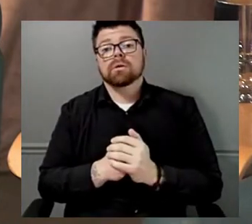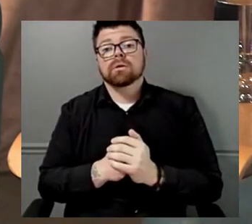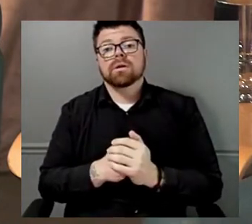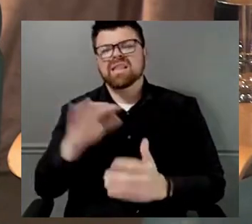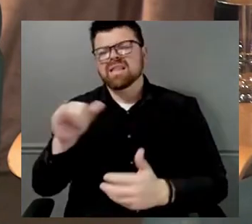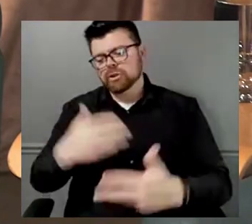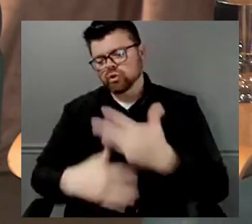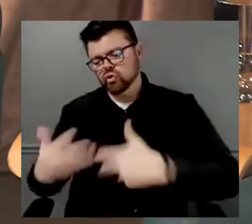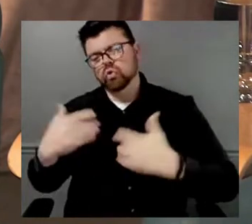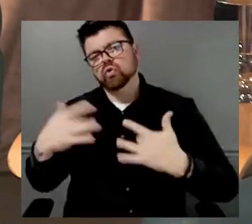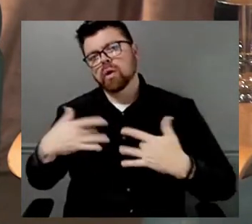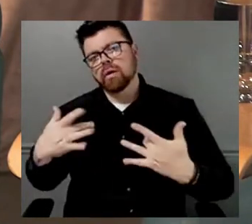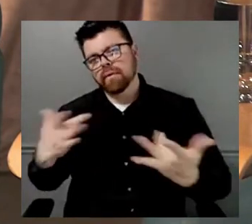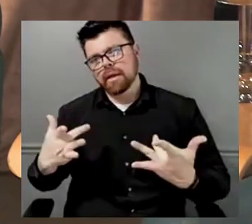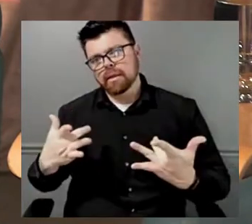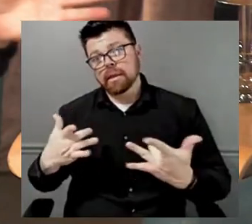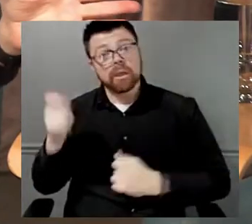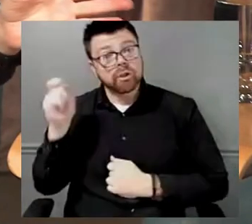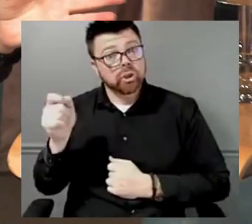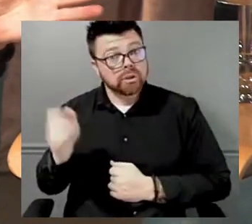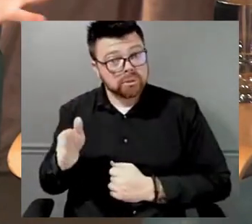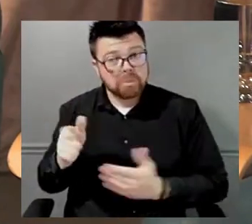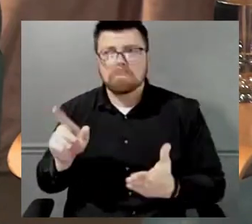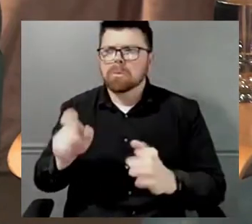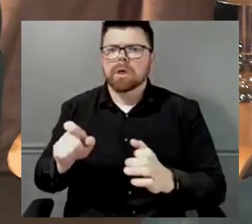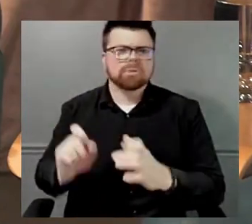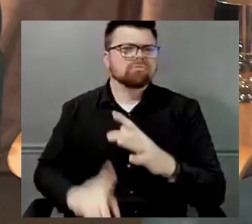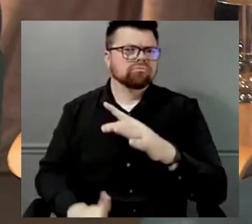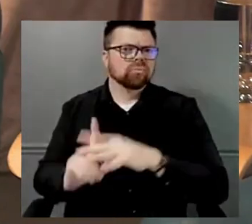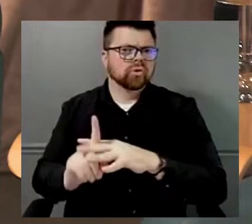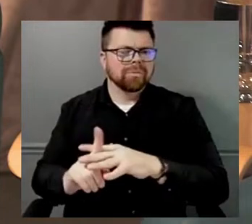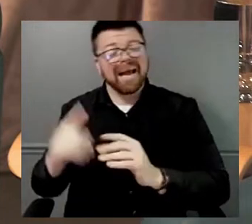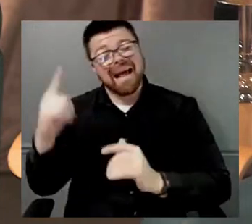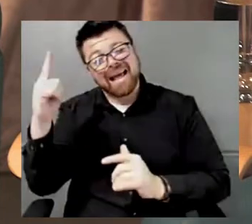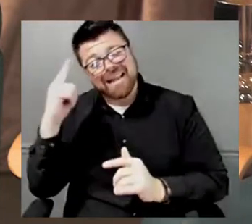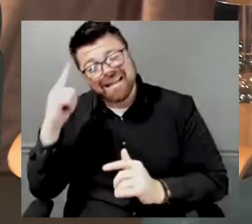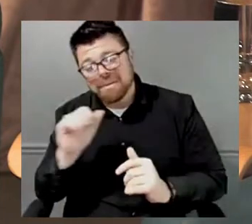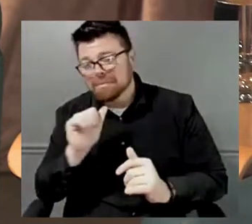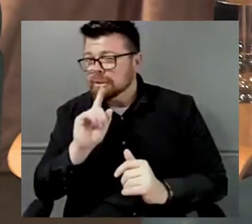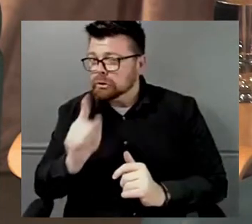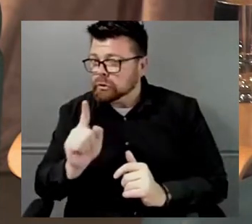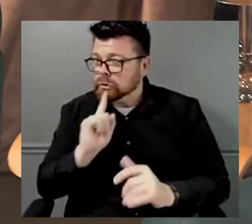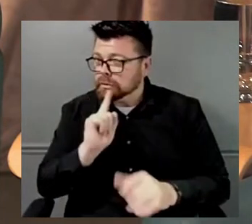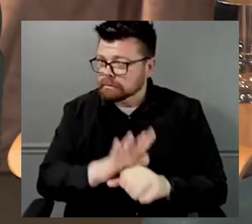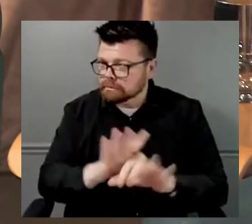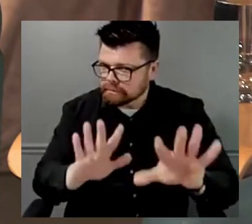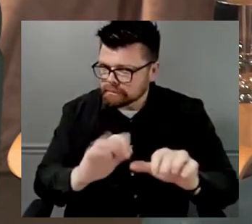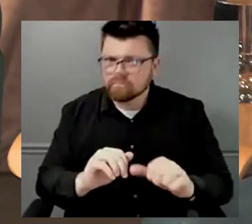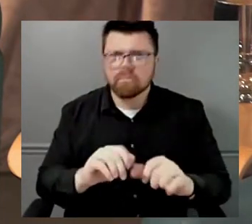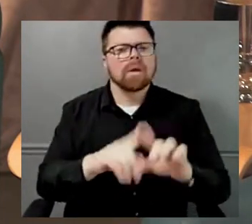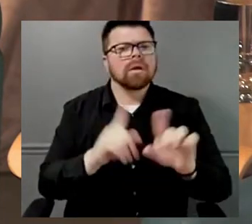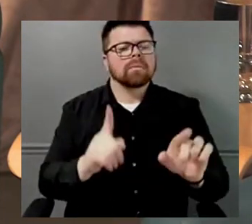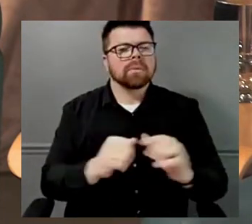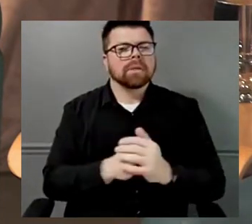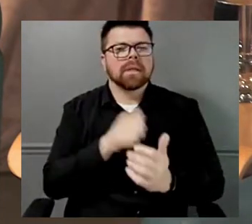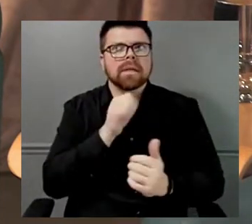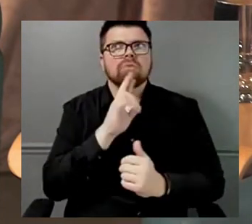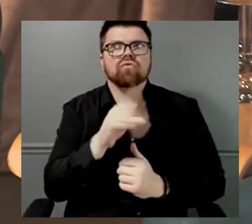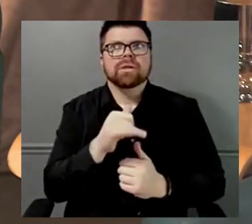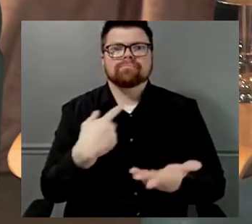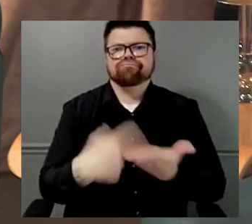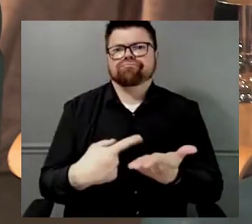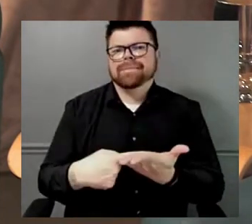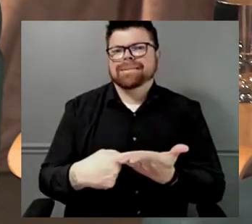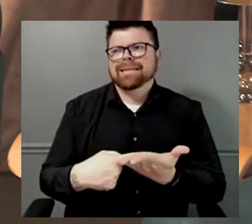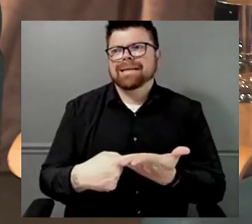event. I think, although I don't know enough about this to have confirmed it, that they didn't really discuss cases during